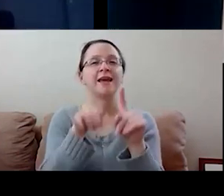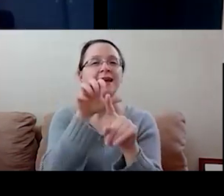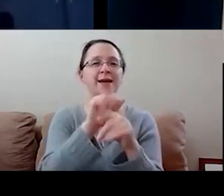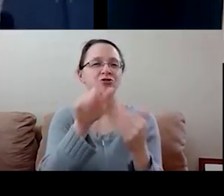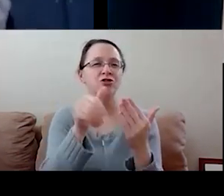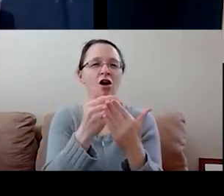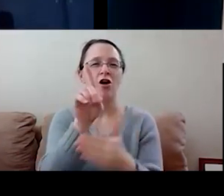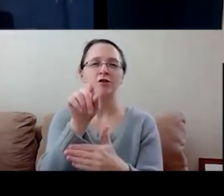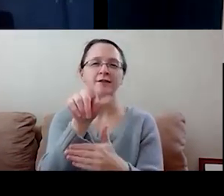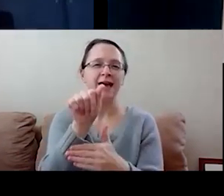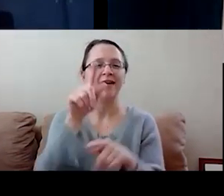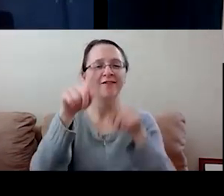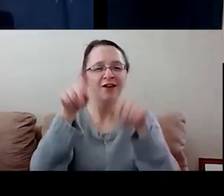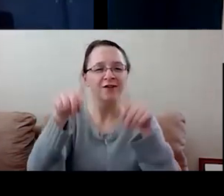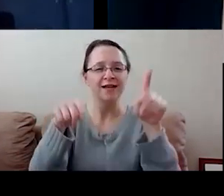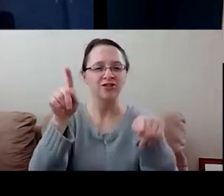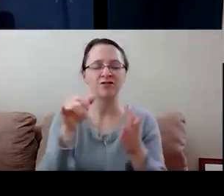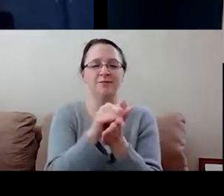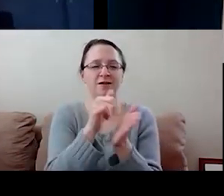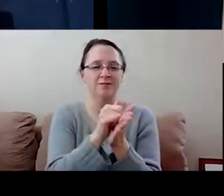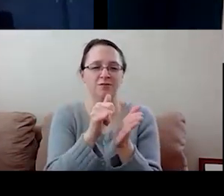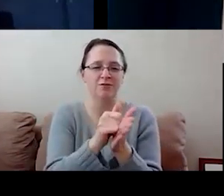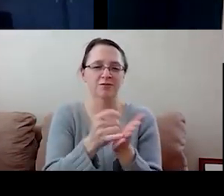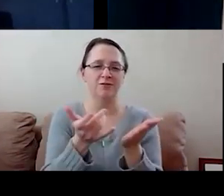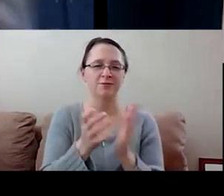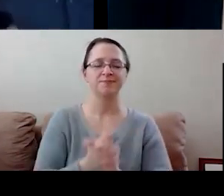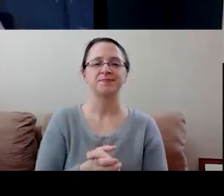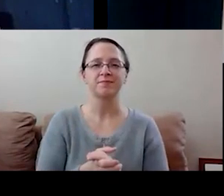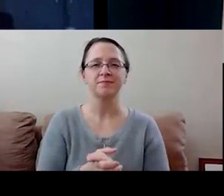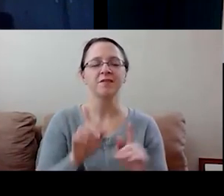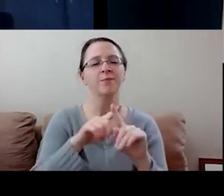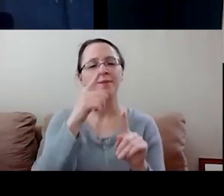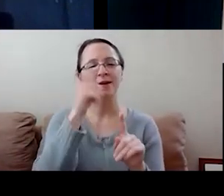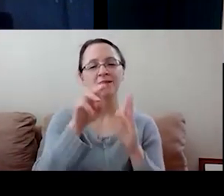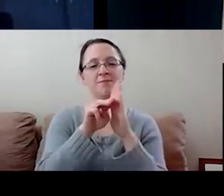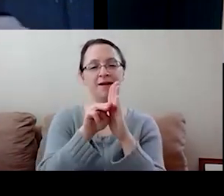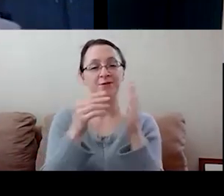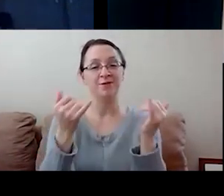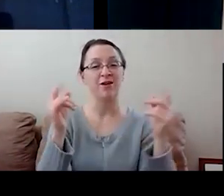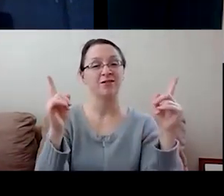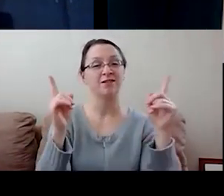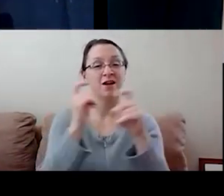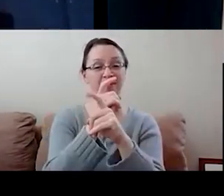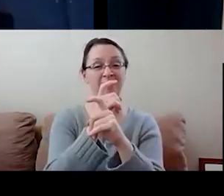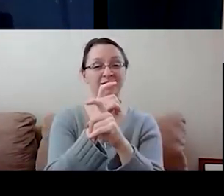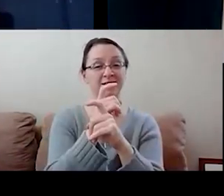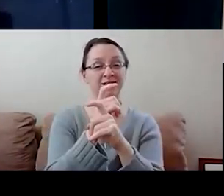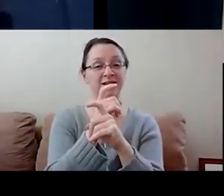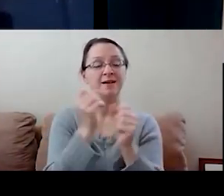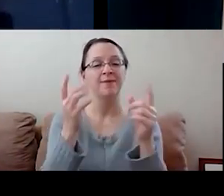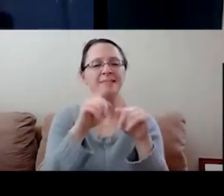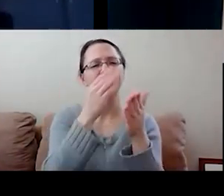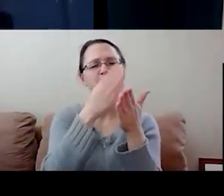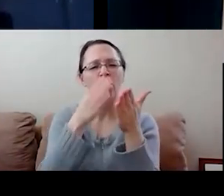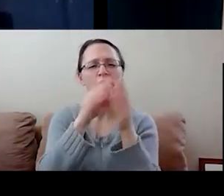the variations in the world. But because the model is very complex, and it